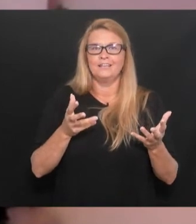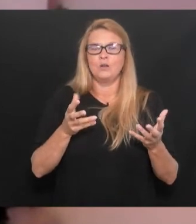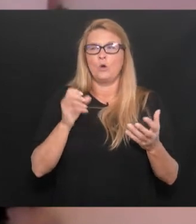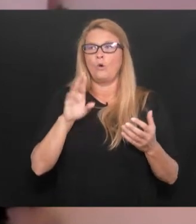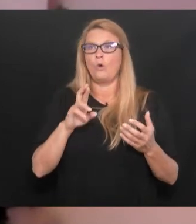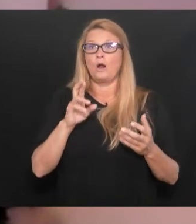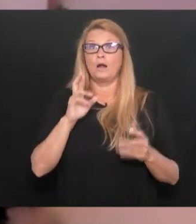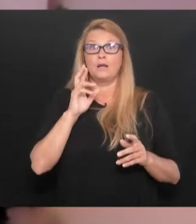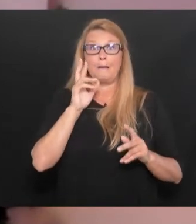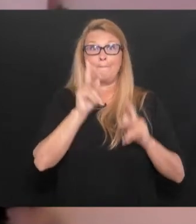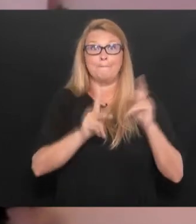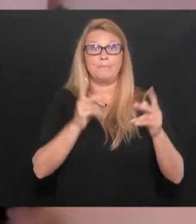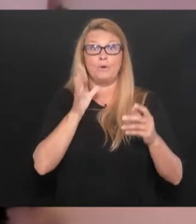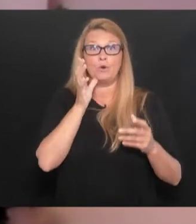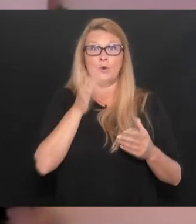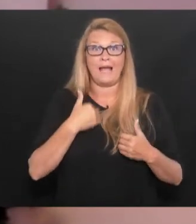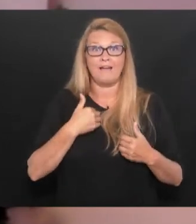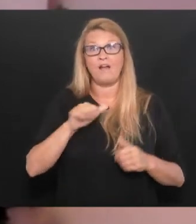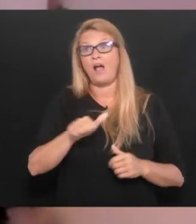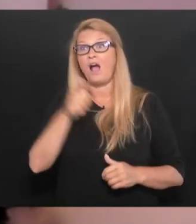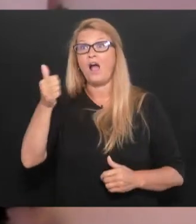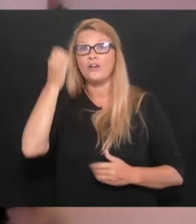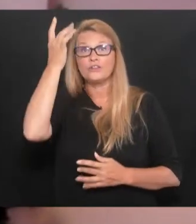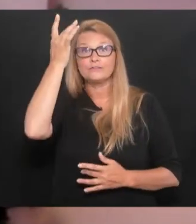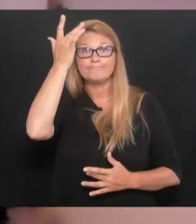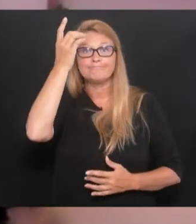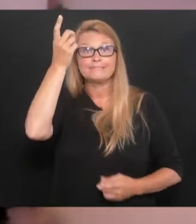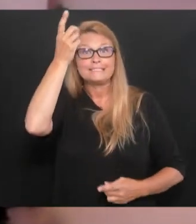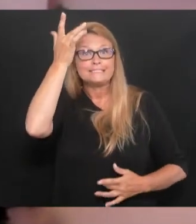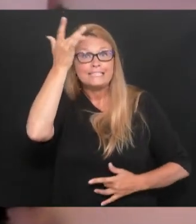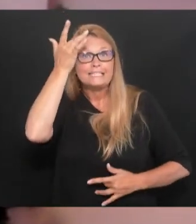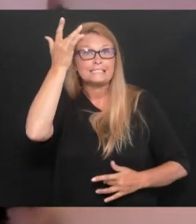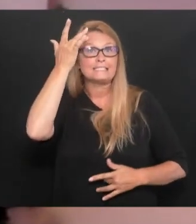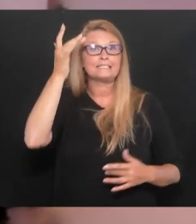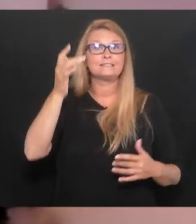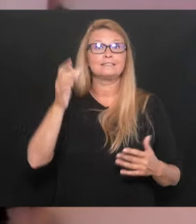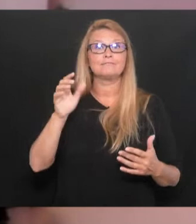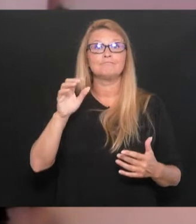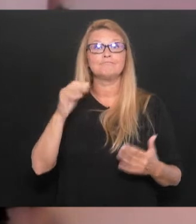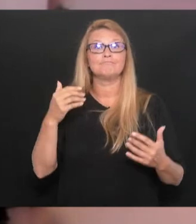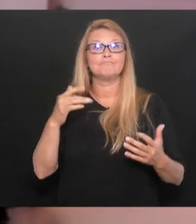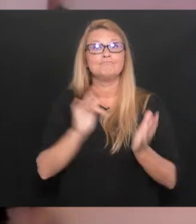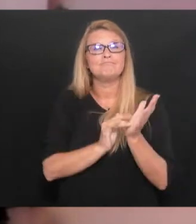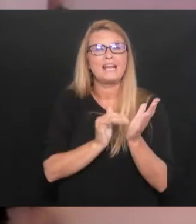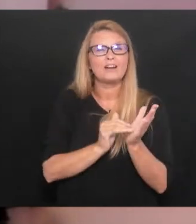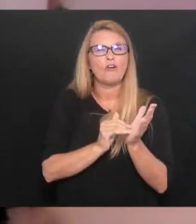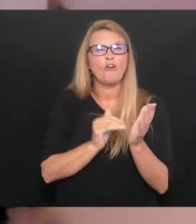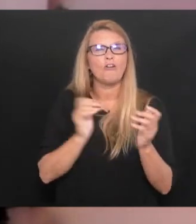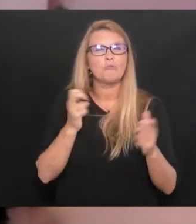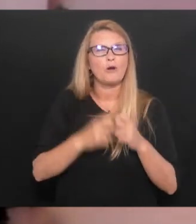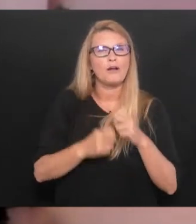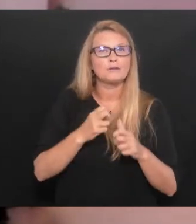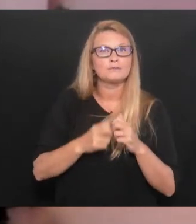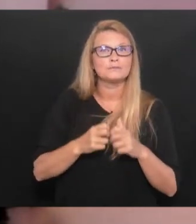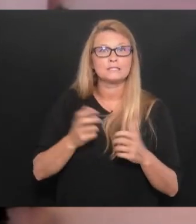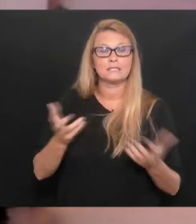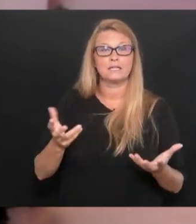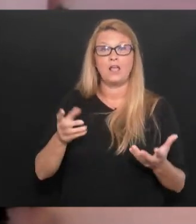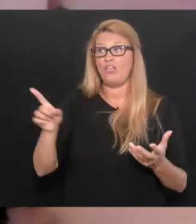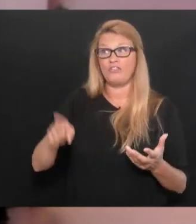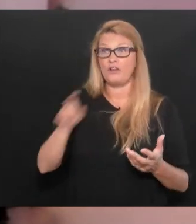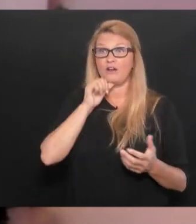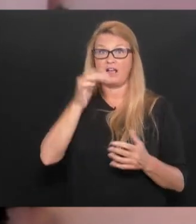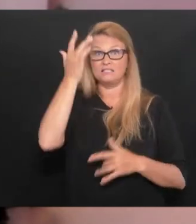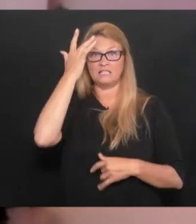immunocompromised people, our people with coexisting medical problems. They are not getting sick enough to go to the hospital. But it